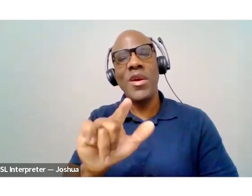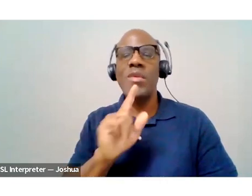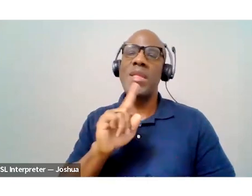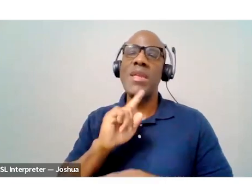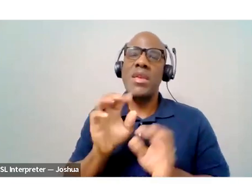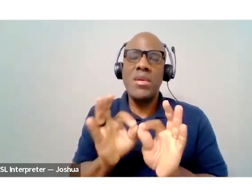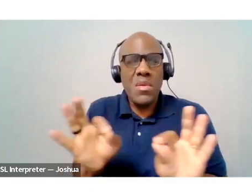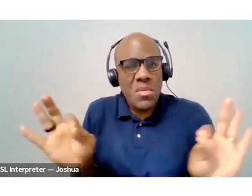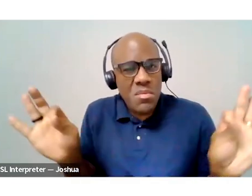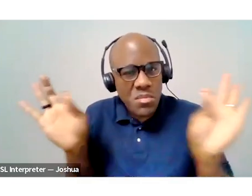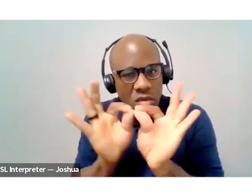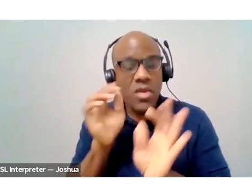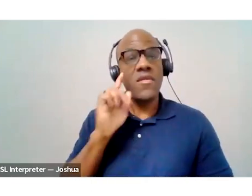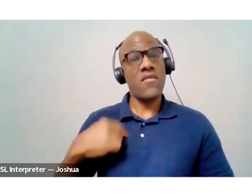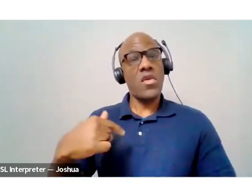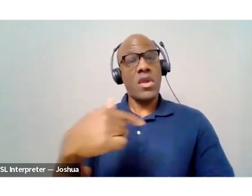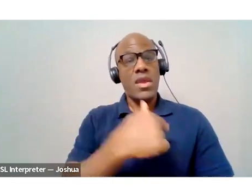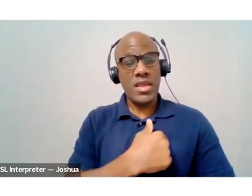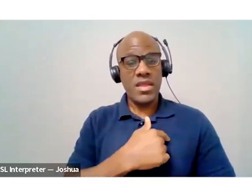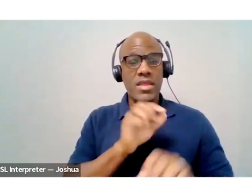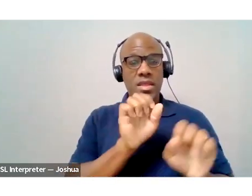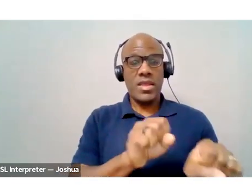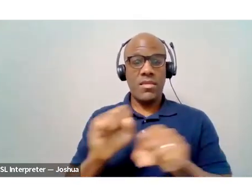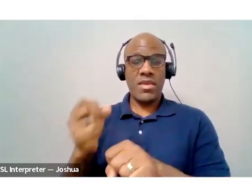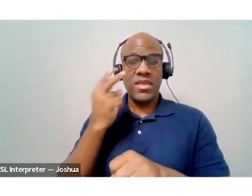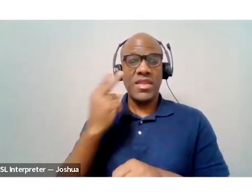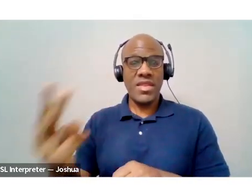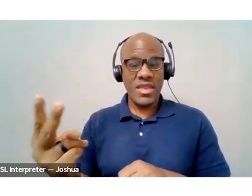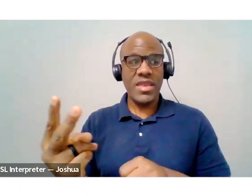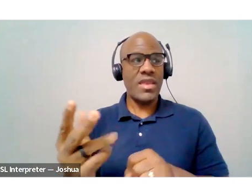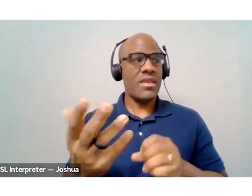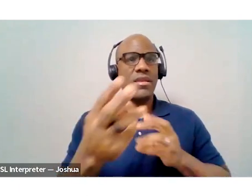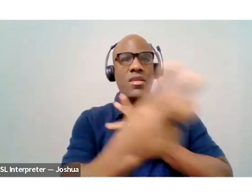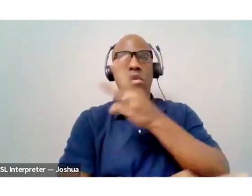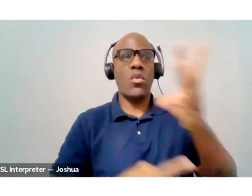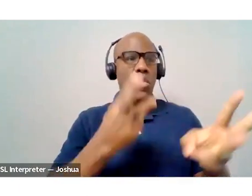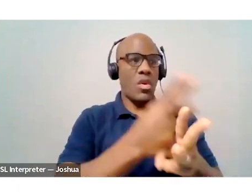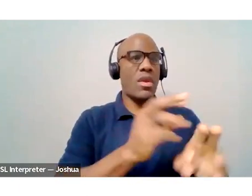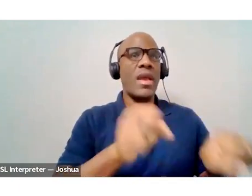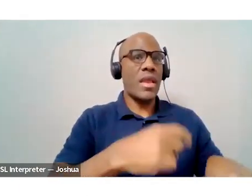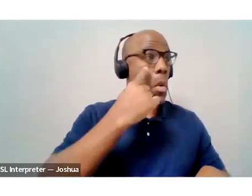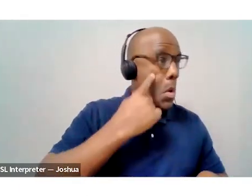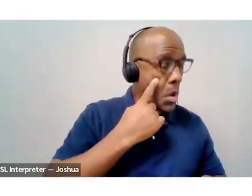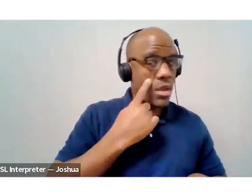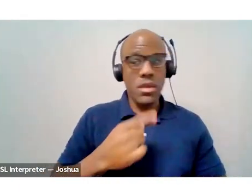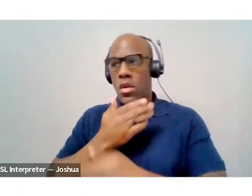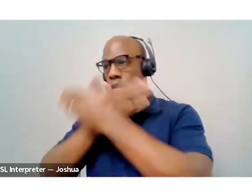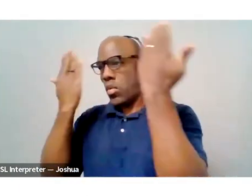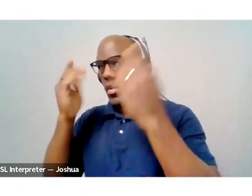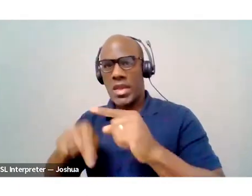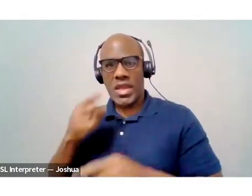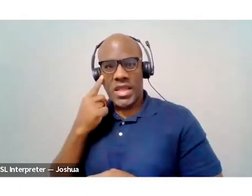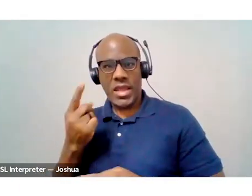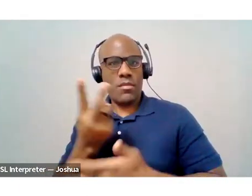be able to see, to engage the world of the seen and the unseen. And the